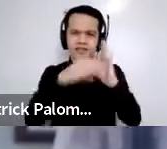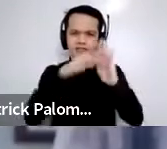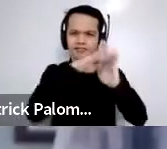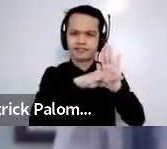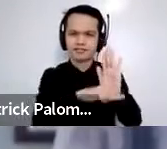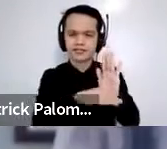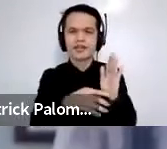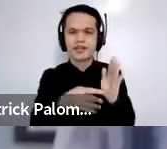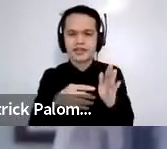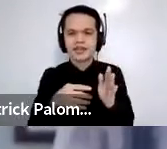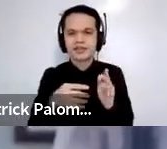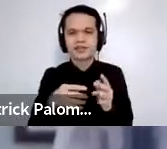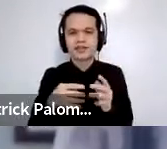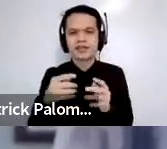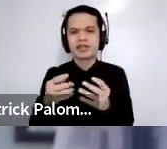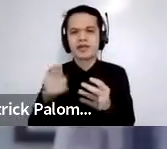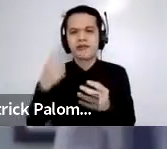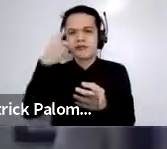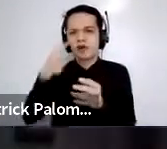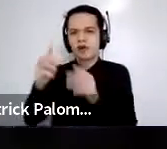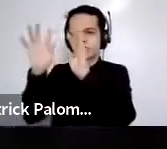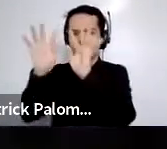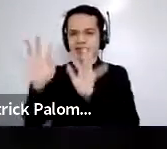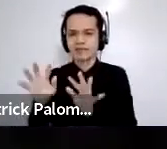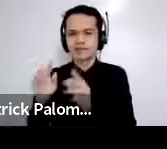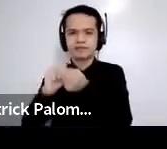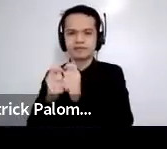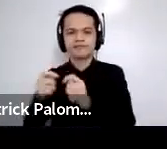undertaking in MMDA. Thank you.